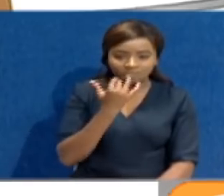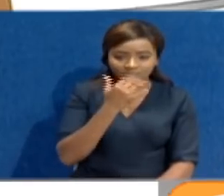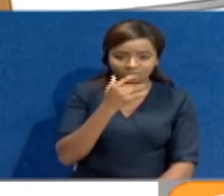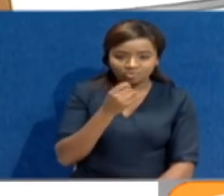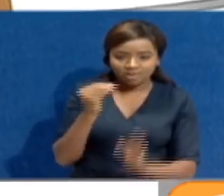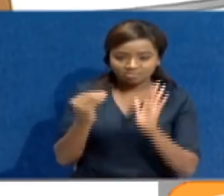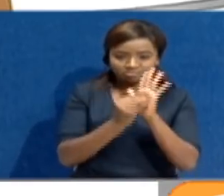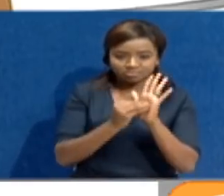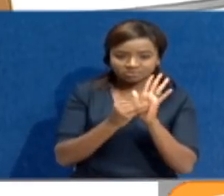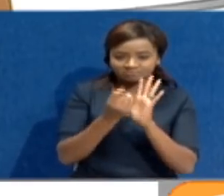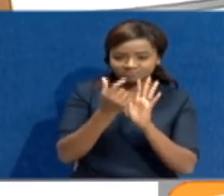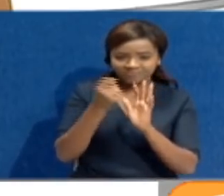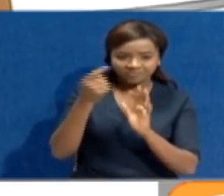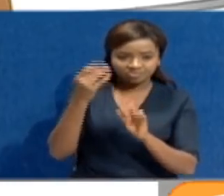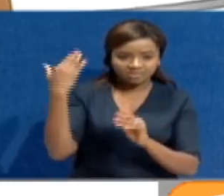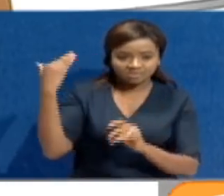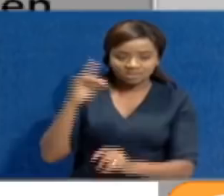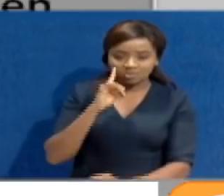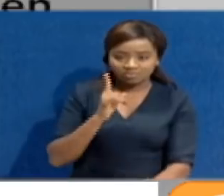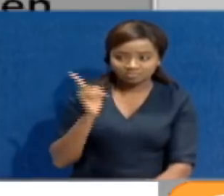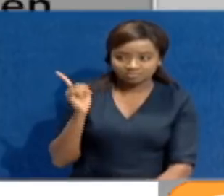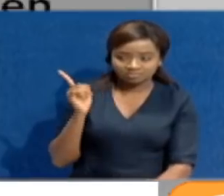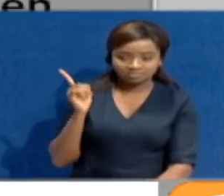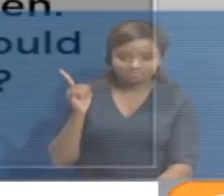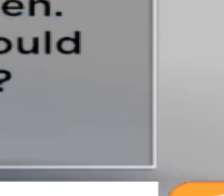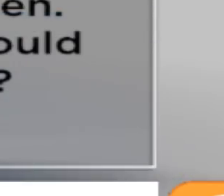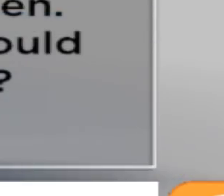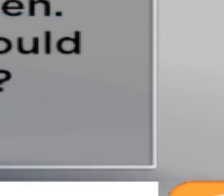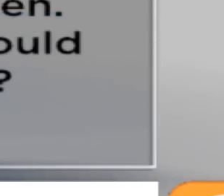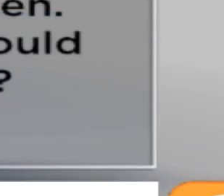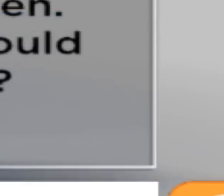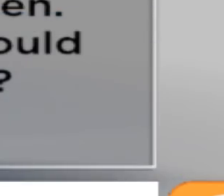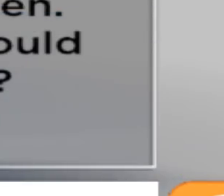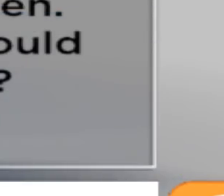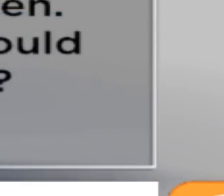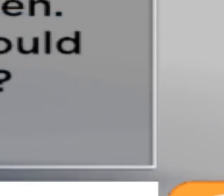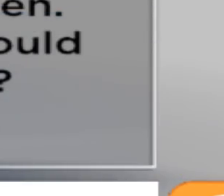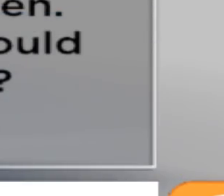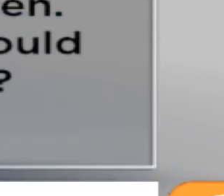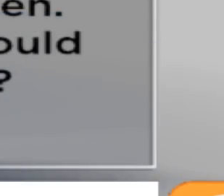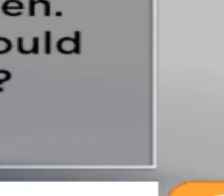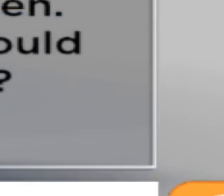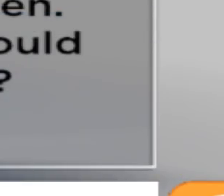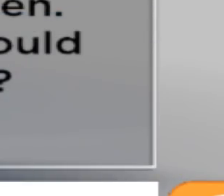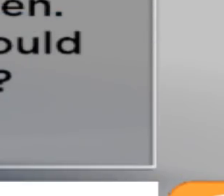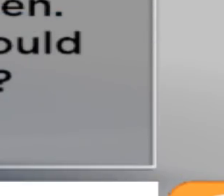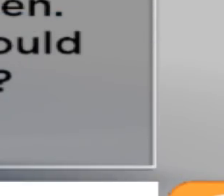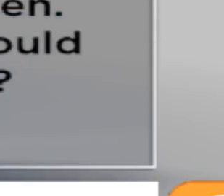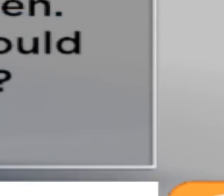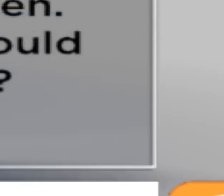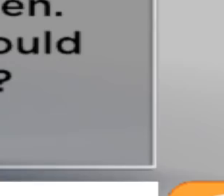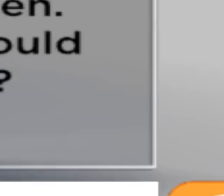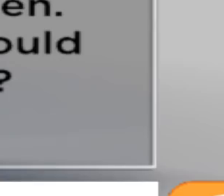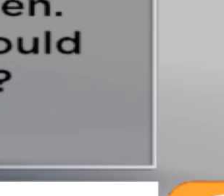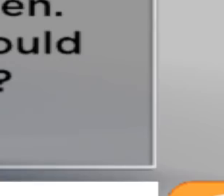a few months ago. We're putting that up. He said, Muranga people left a solid negotiator, Senator Kembe, elected, I don't want to say that word,